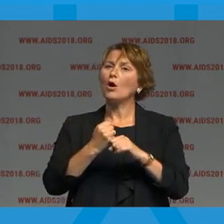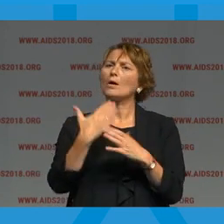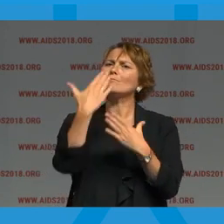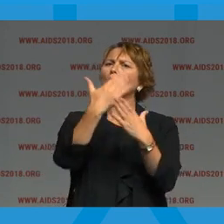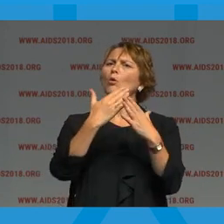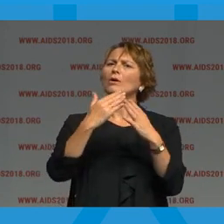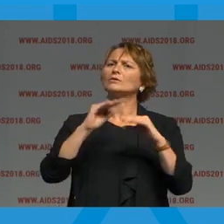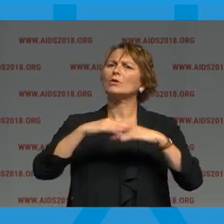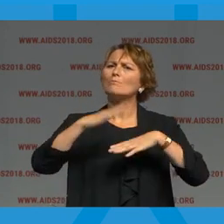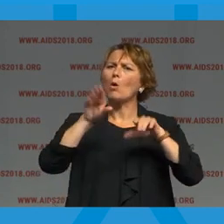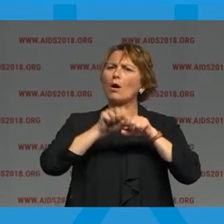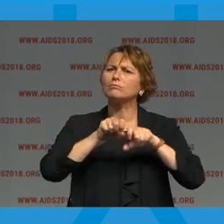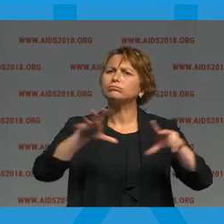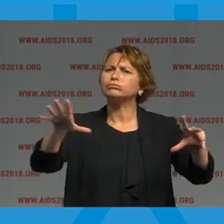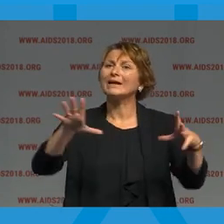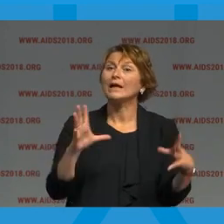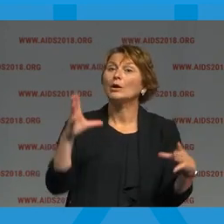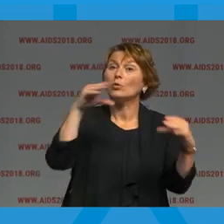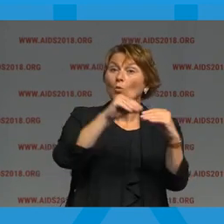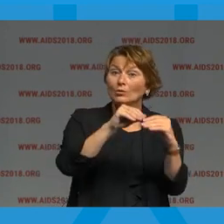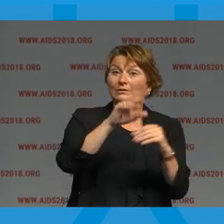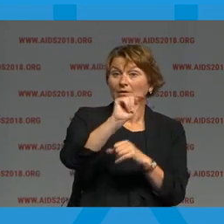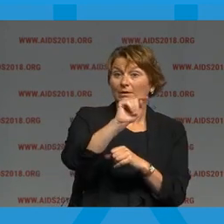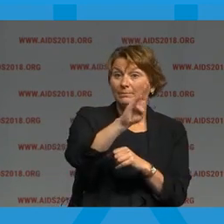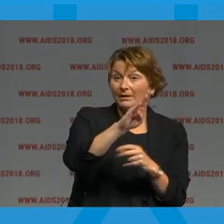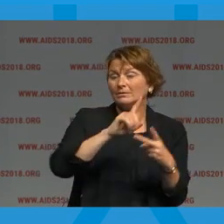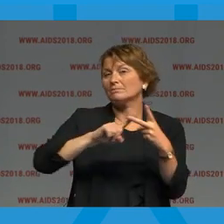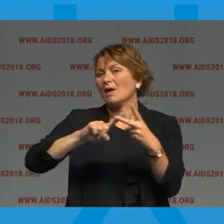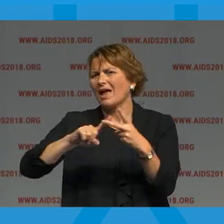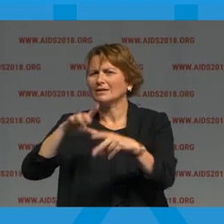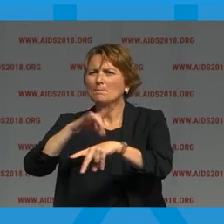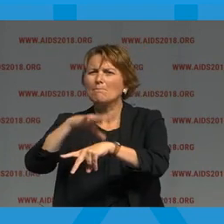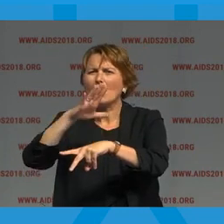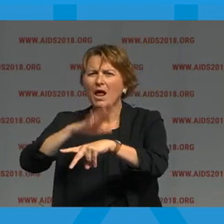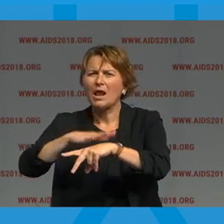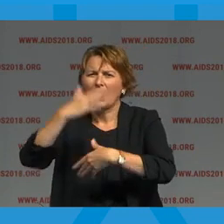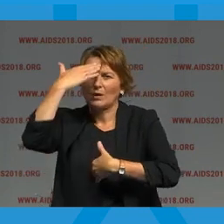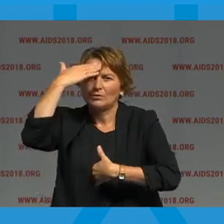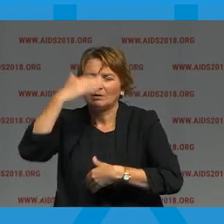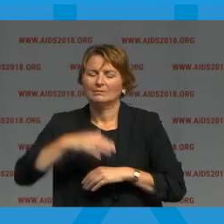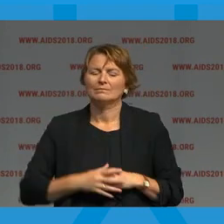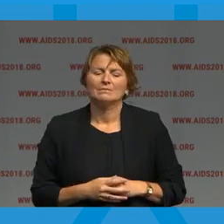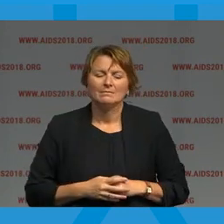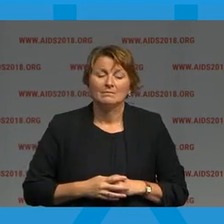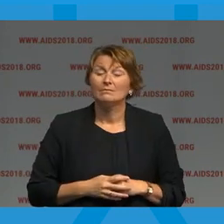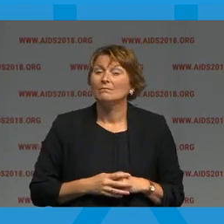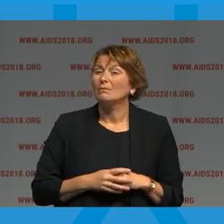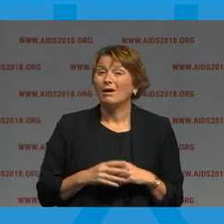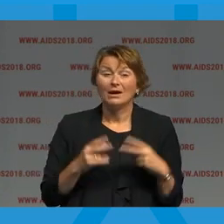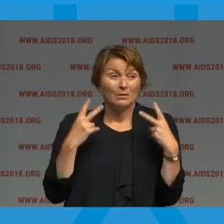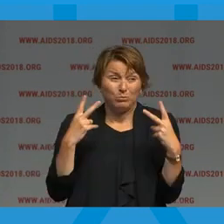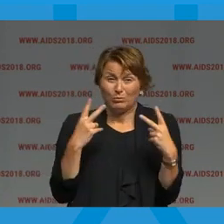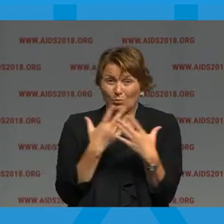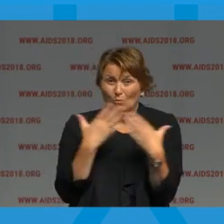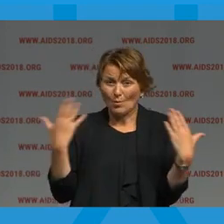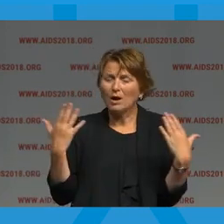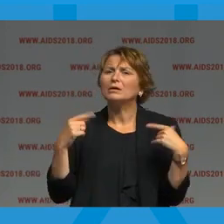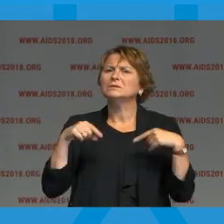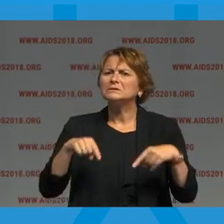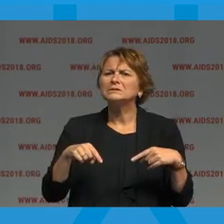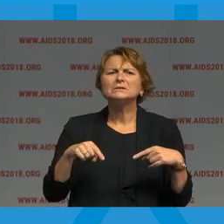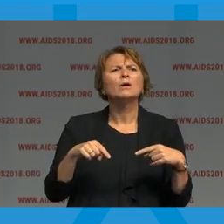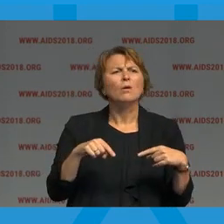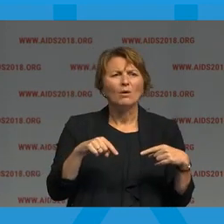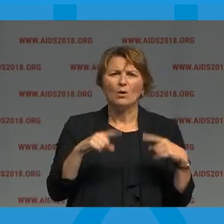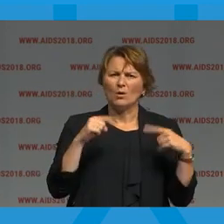to include tuberculosis and malaria. But most importantly, what is structured and what